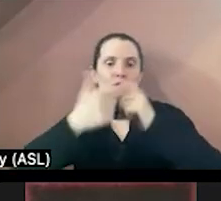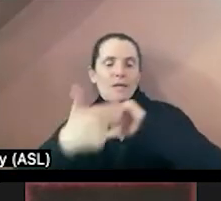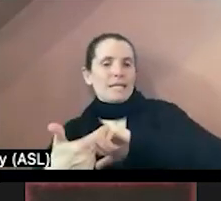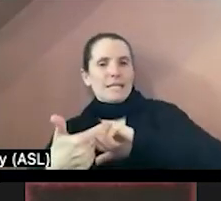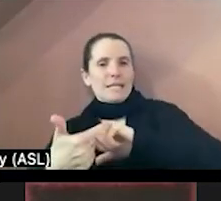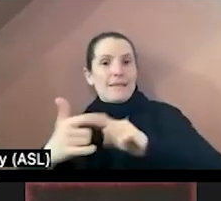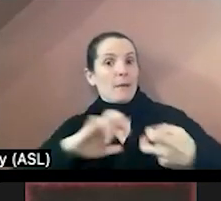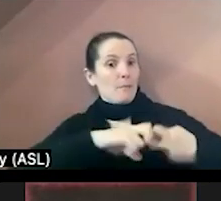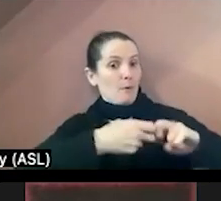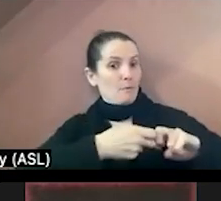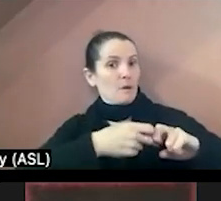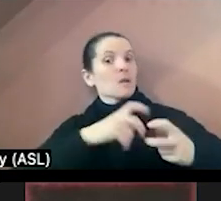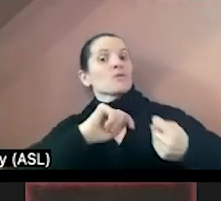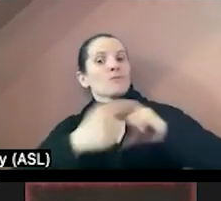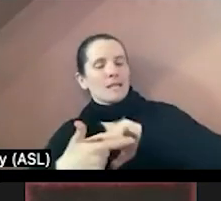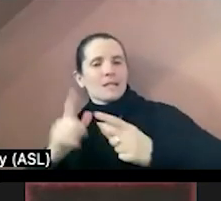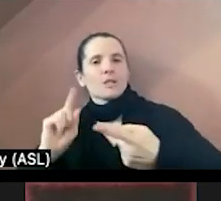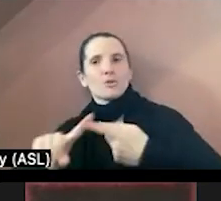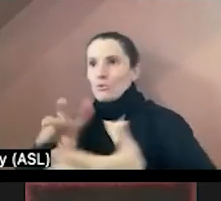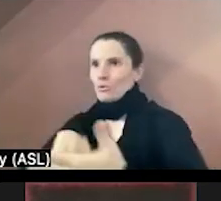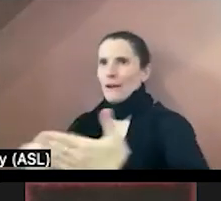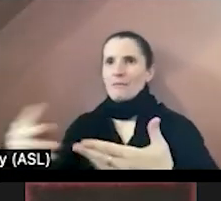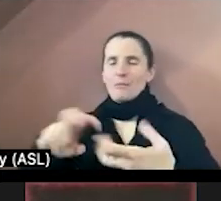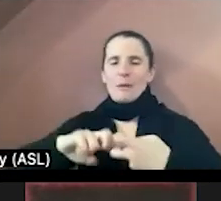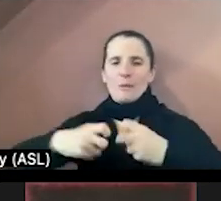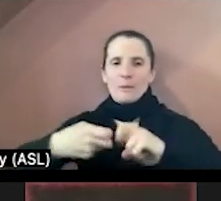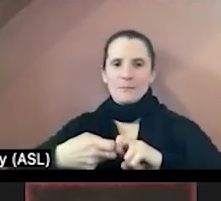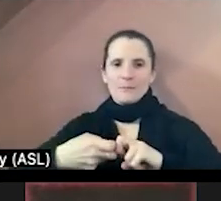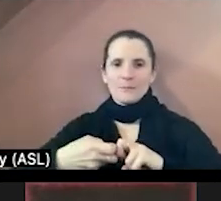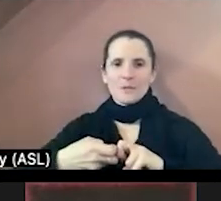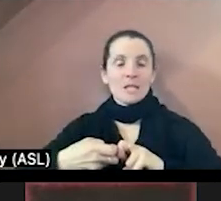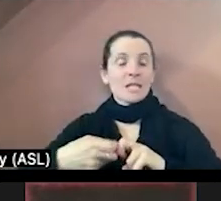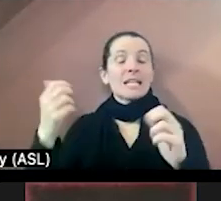And everything started thanks to the abstraction